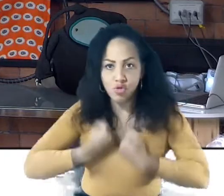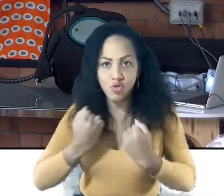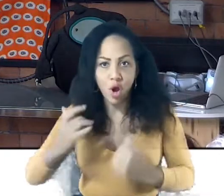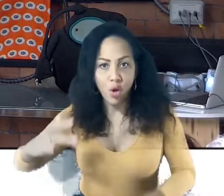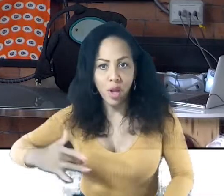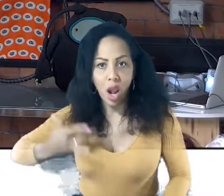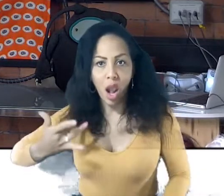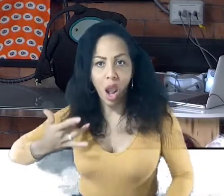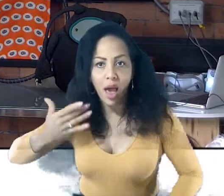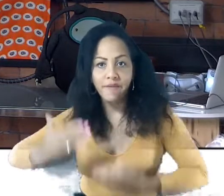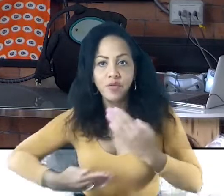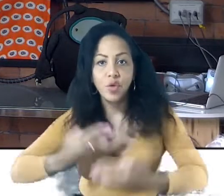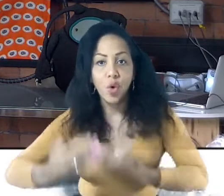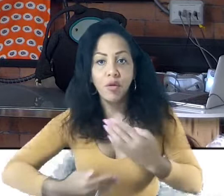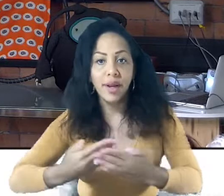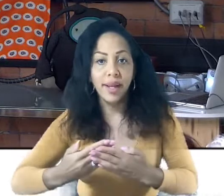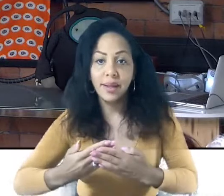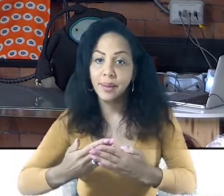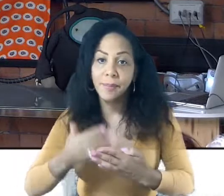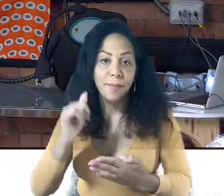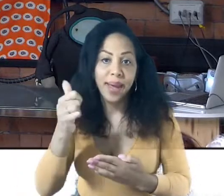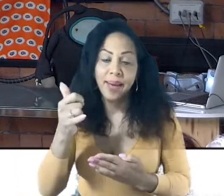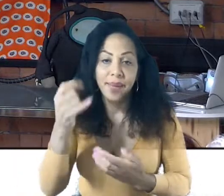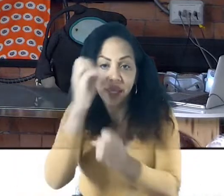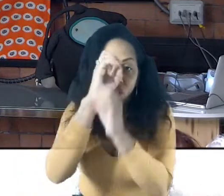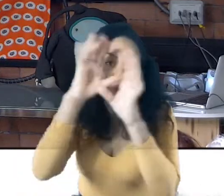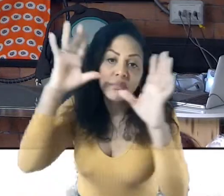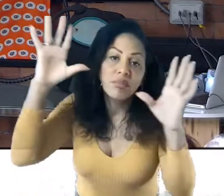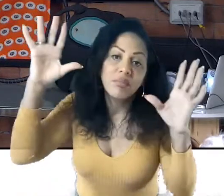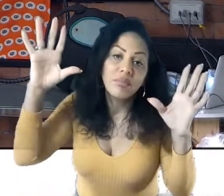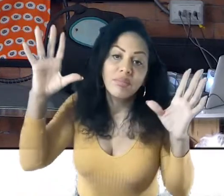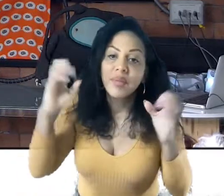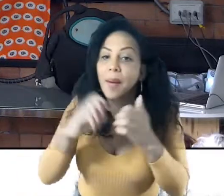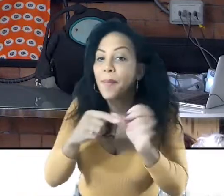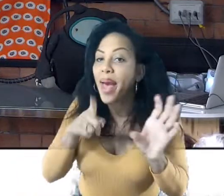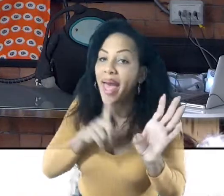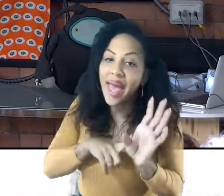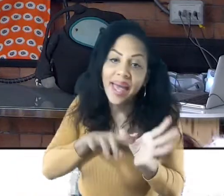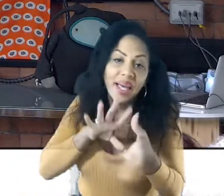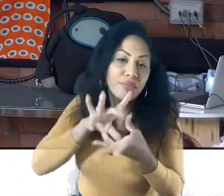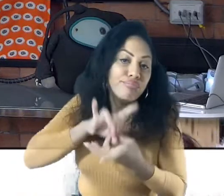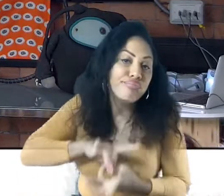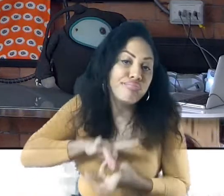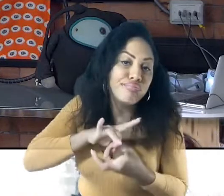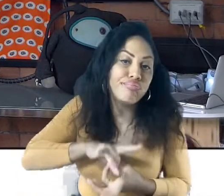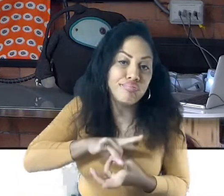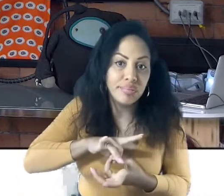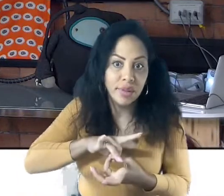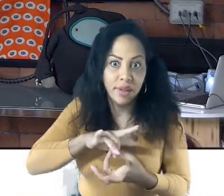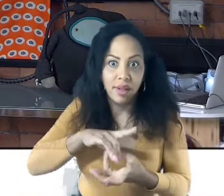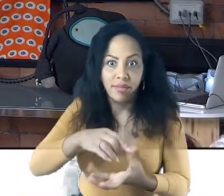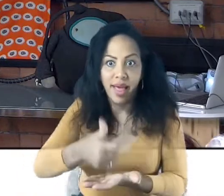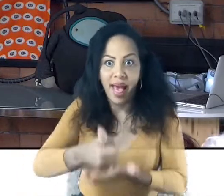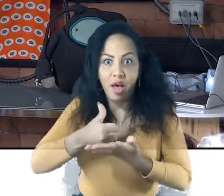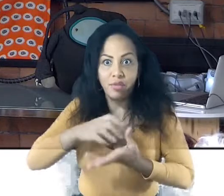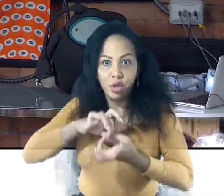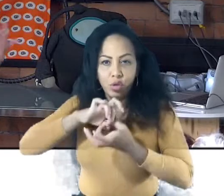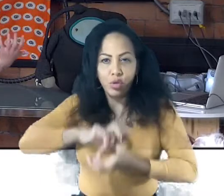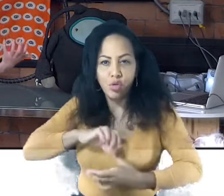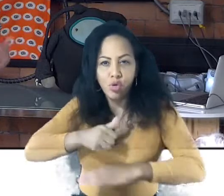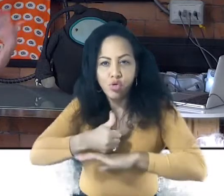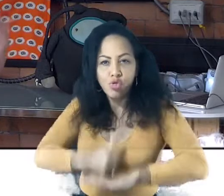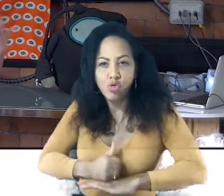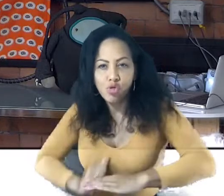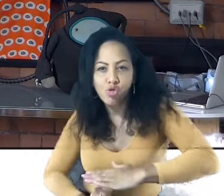special place that you have, you know, a particular connection to. So I firstly would recommend, if anyone gets a chance,